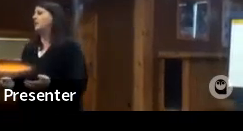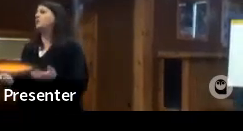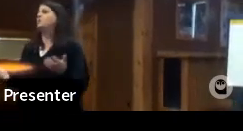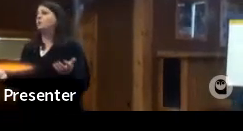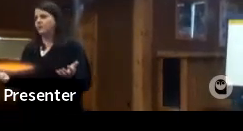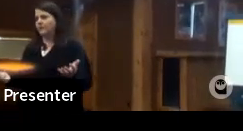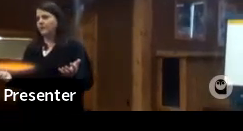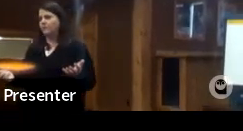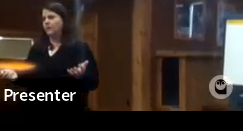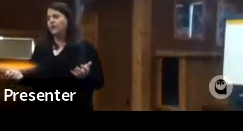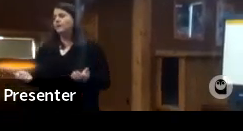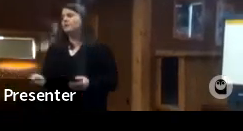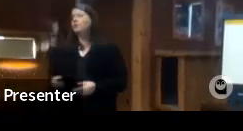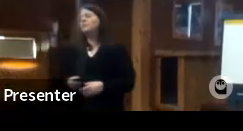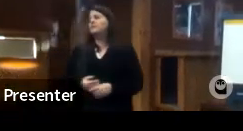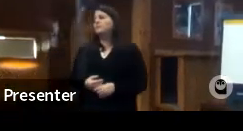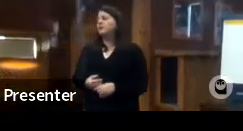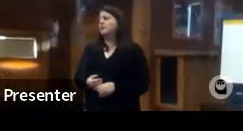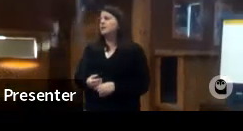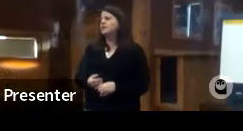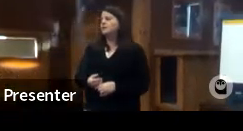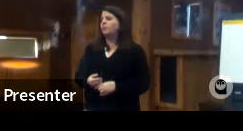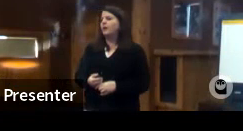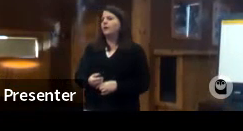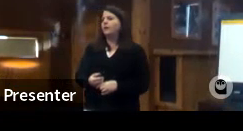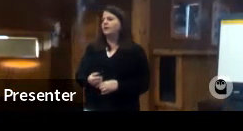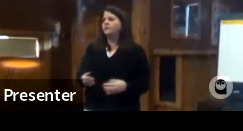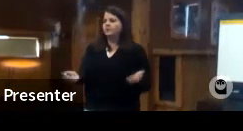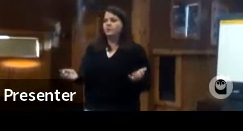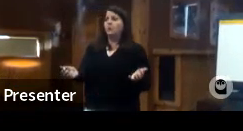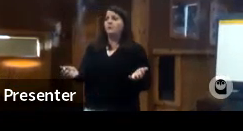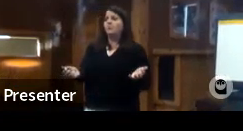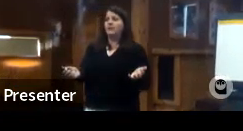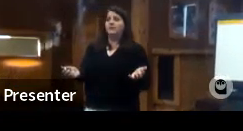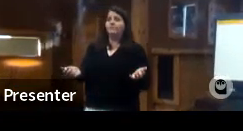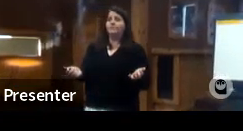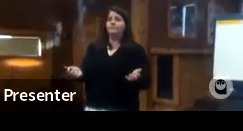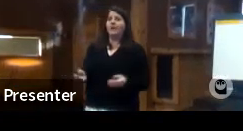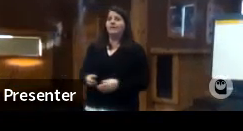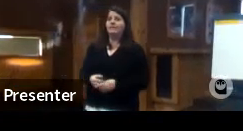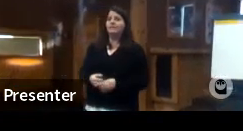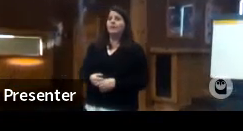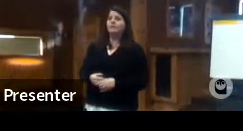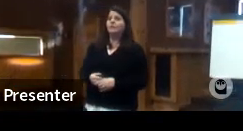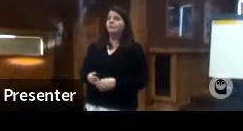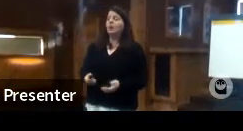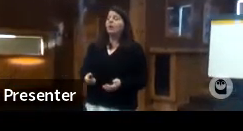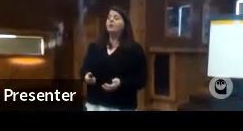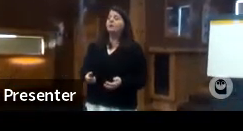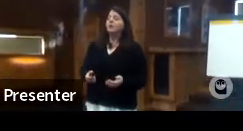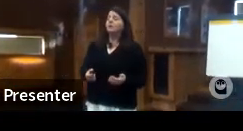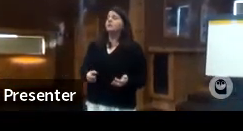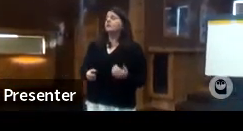you're biased because you know this victim. Now, there are going to be some areas where you know everybody, right? And so it's going